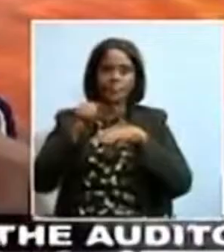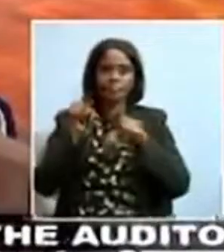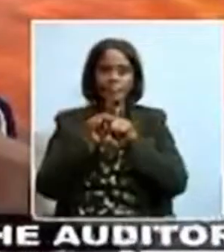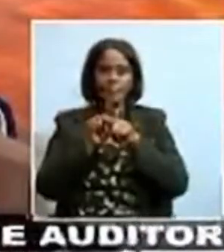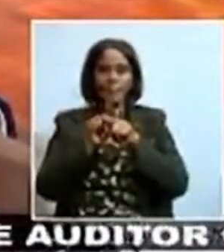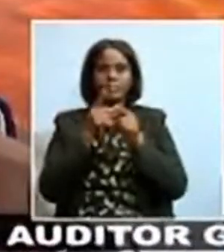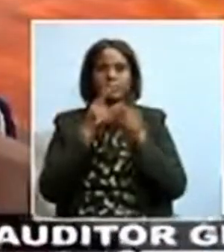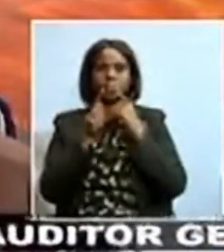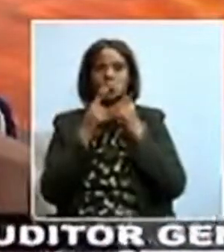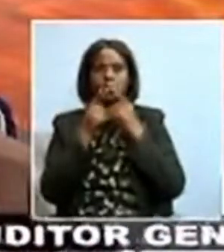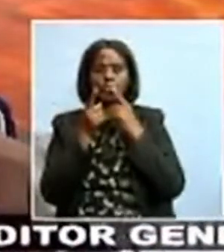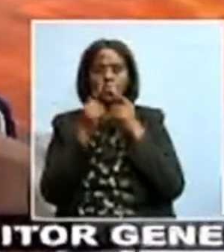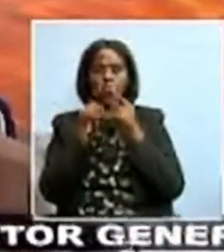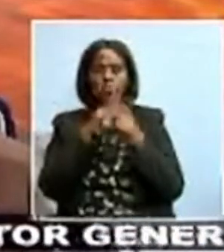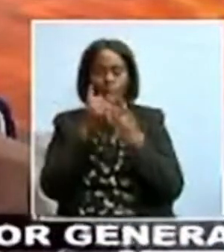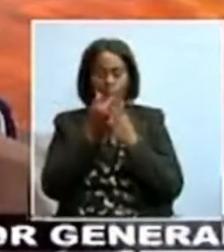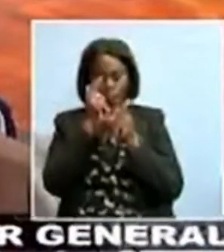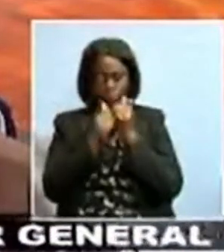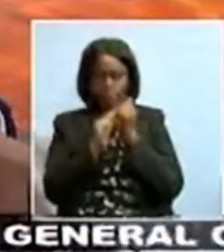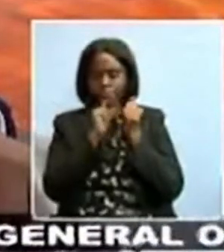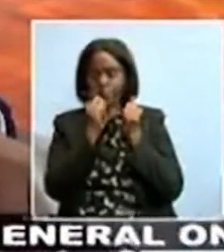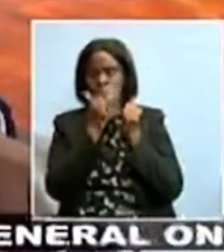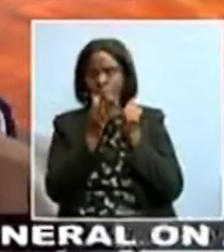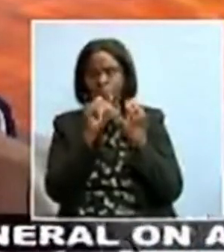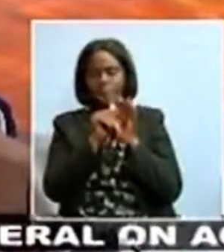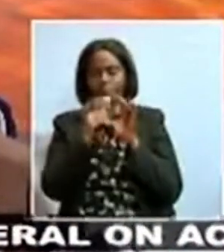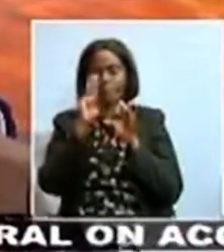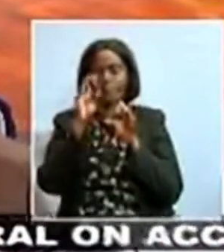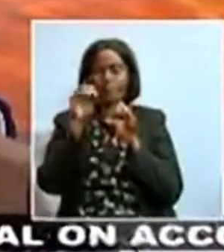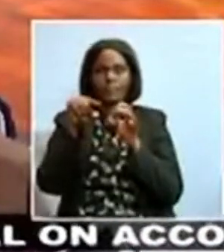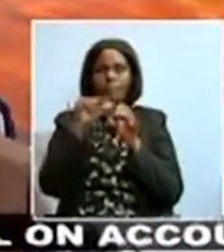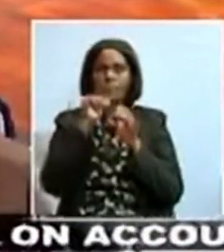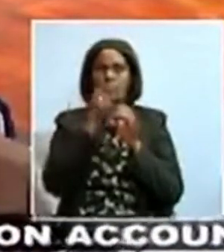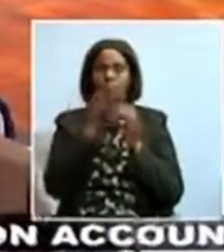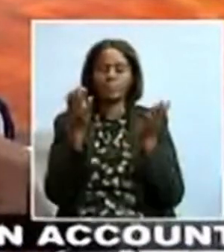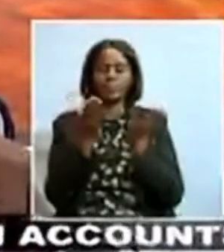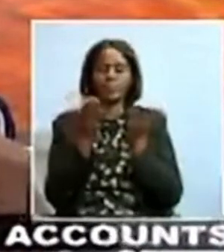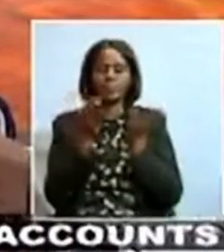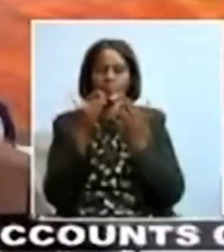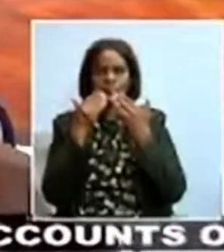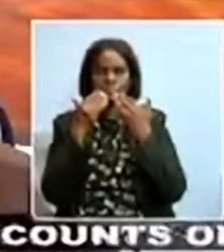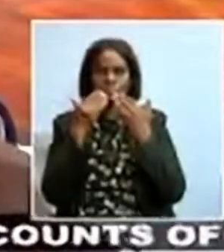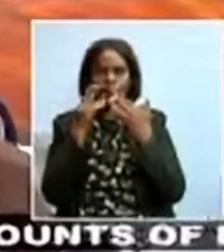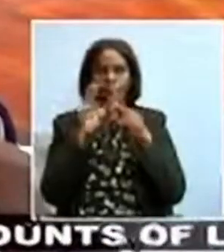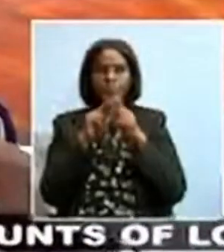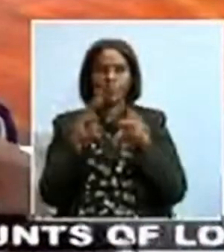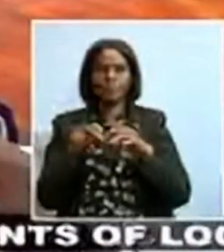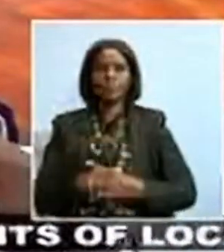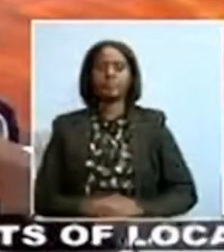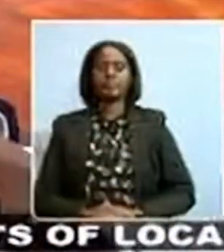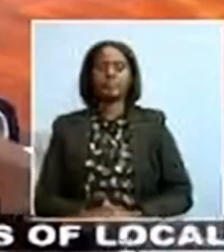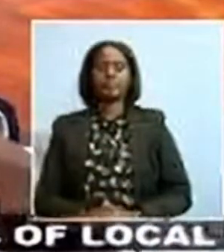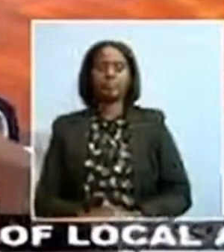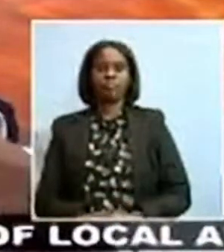system, because it's not there in the BOQ. I thank you, Chair.